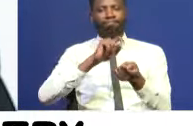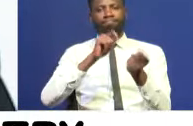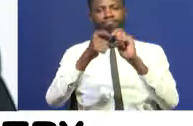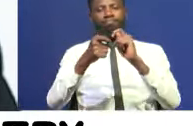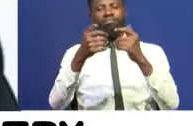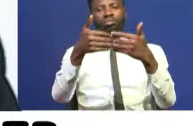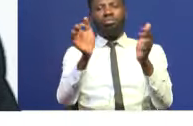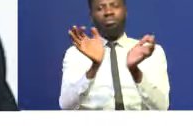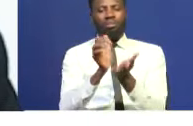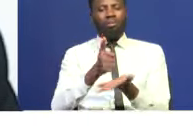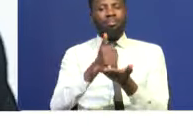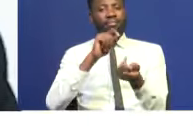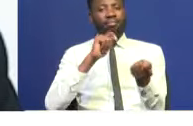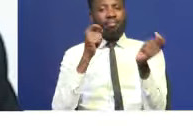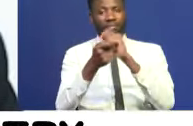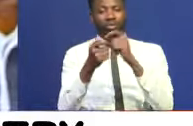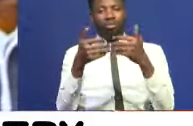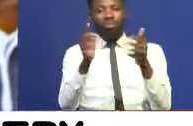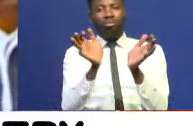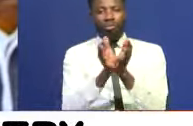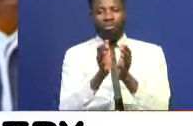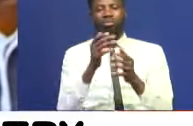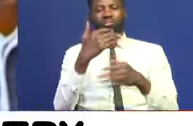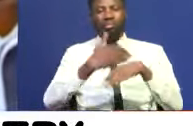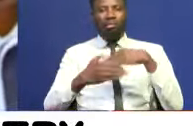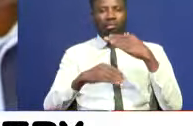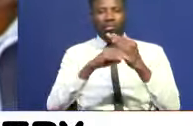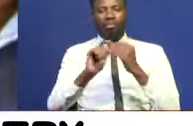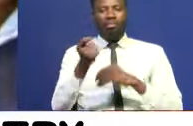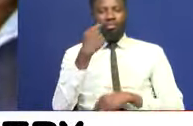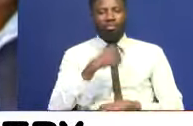the community that is construction in Kenya.